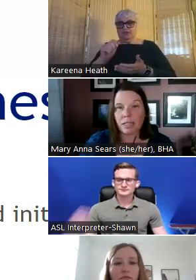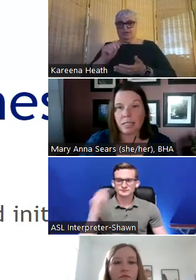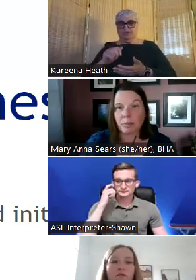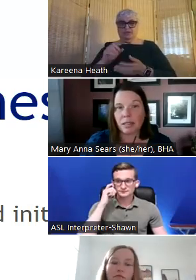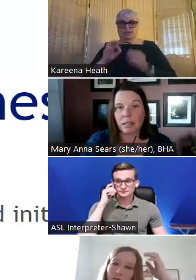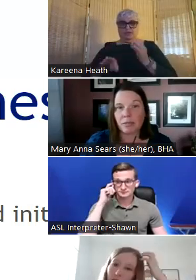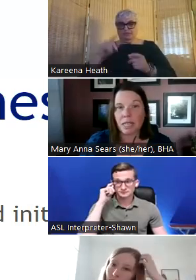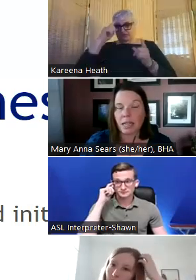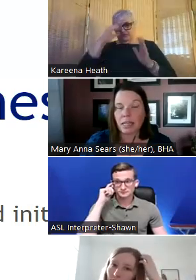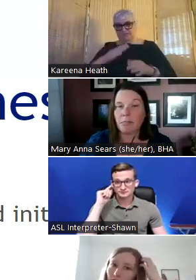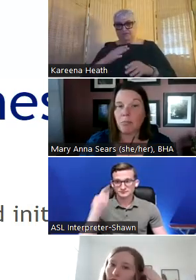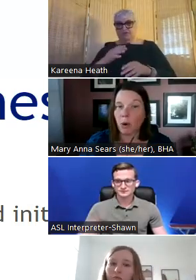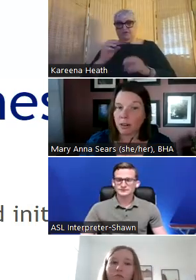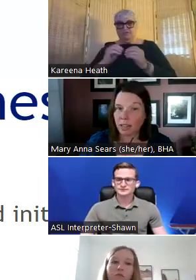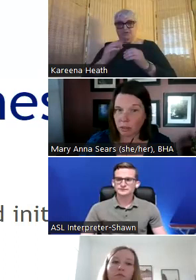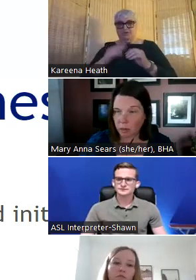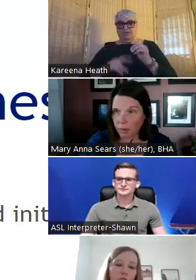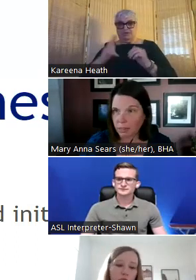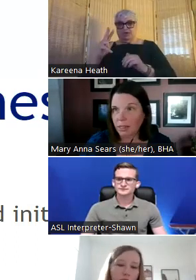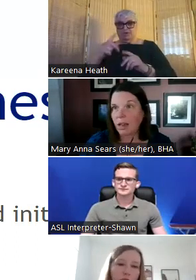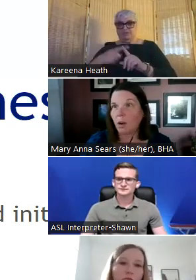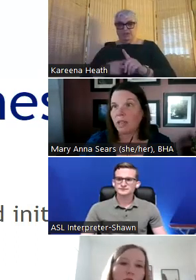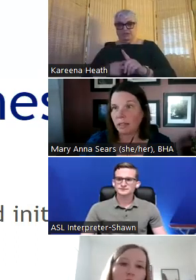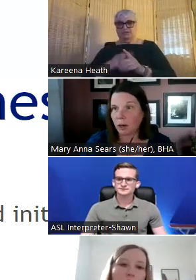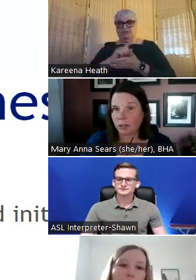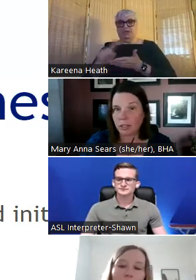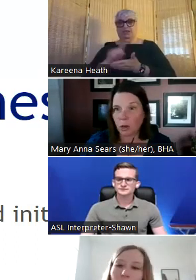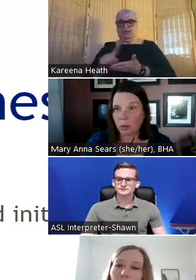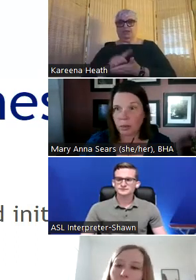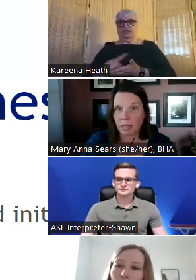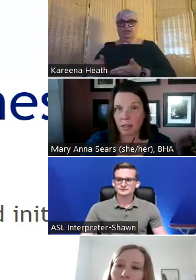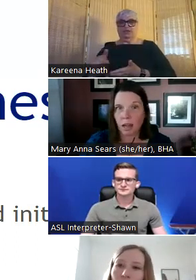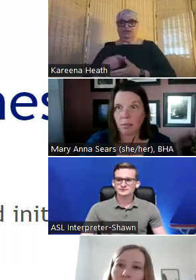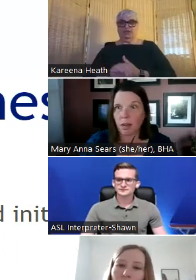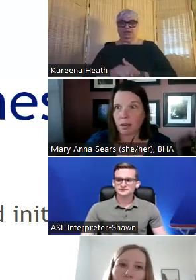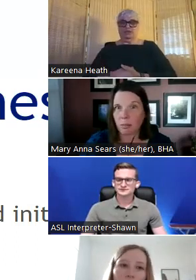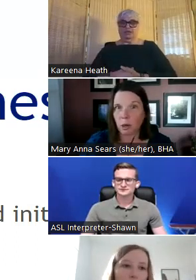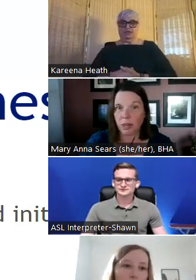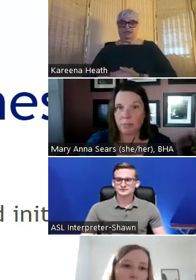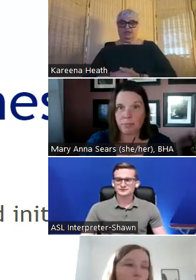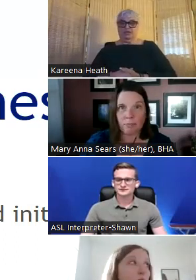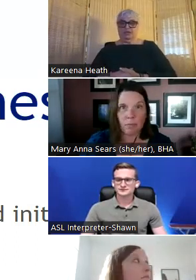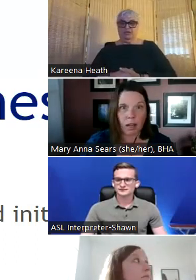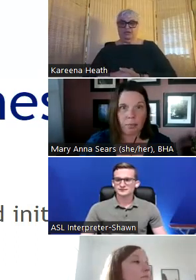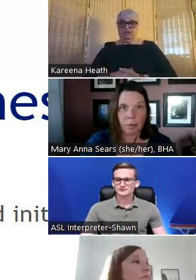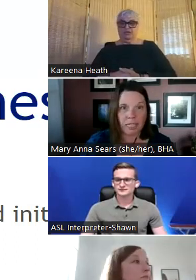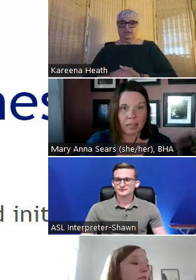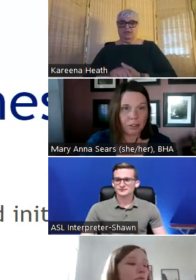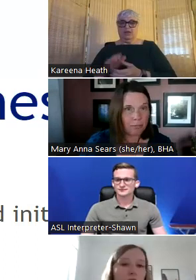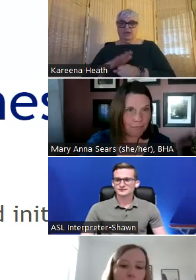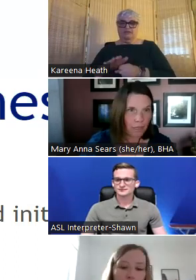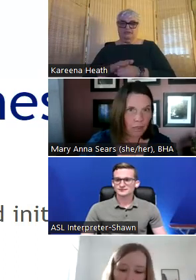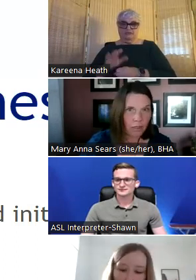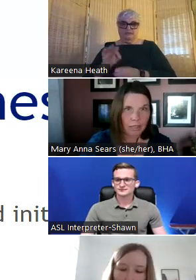the anticipated length of stay is more than 3 months, a weekly progress note would be an appropriate minimum